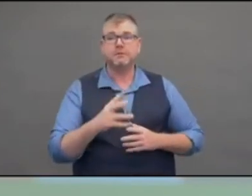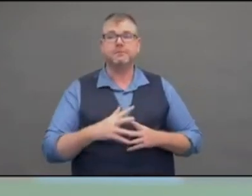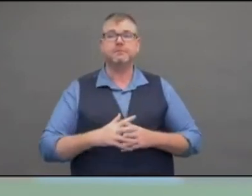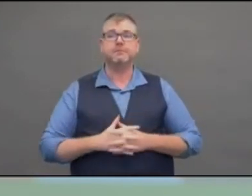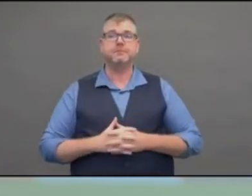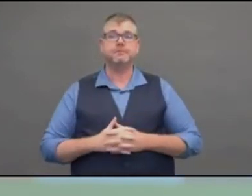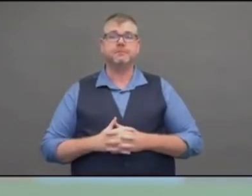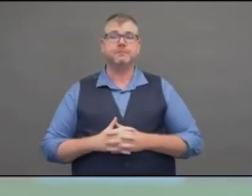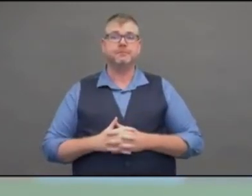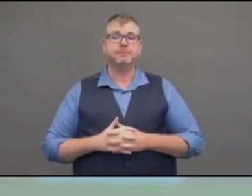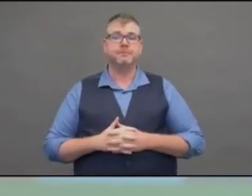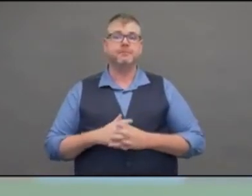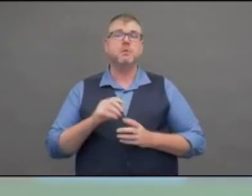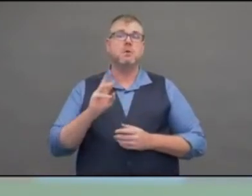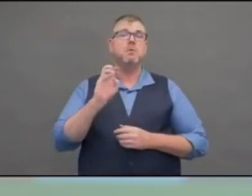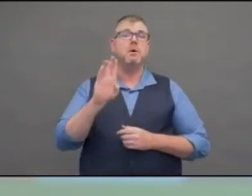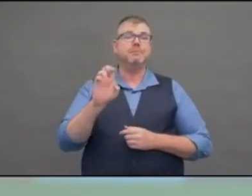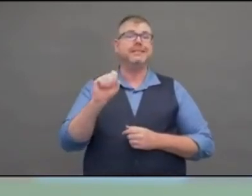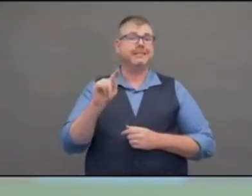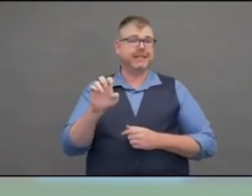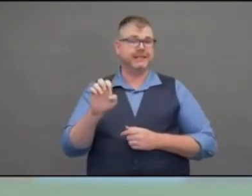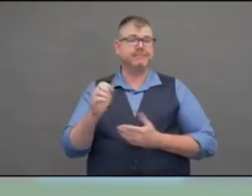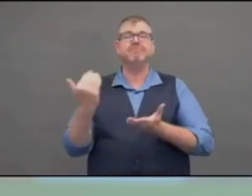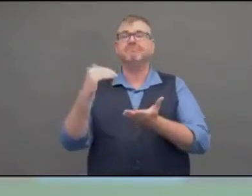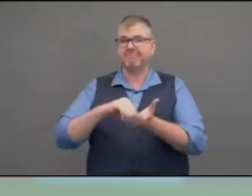catch us on our website at